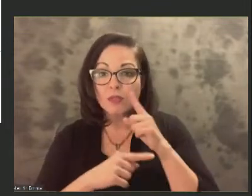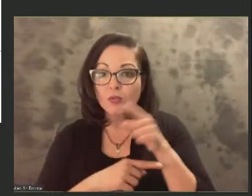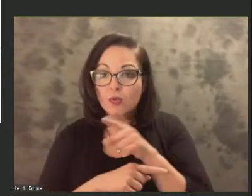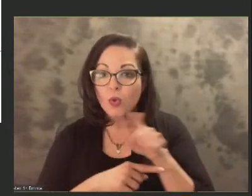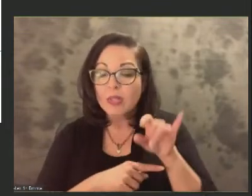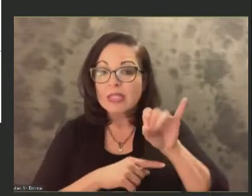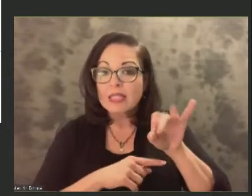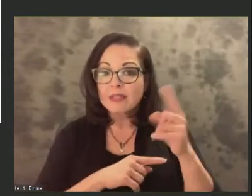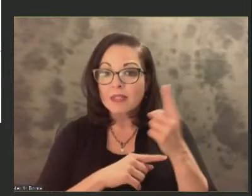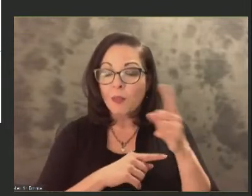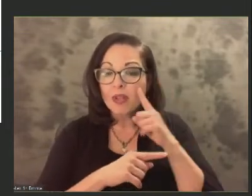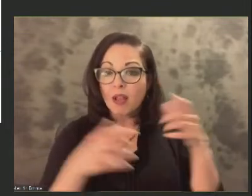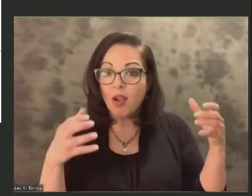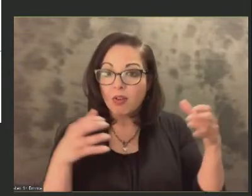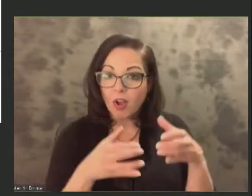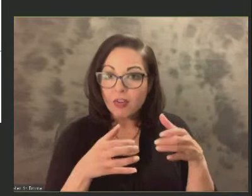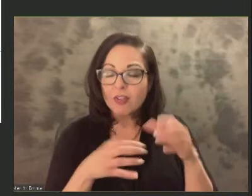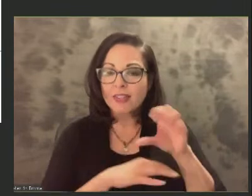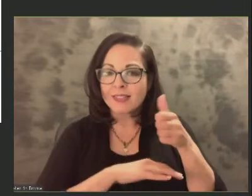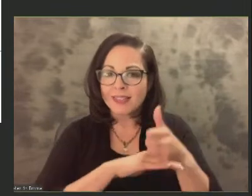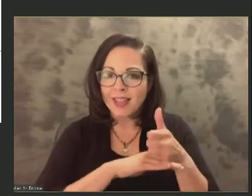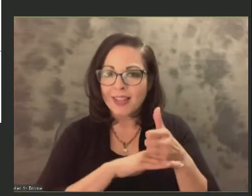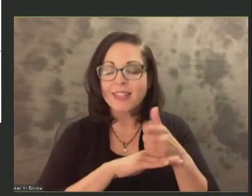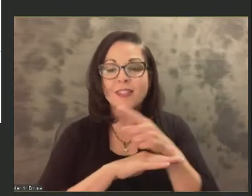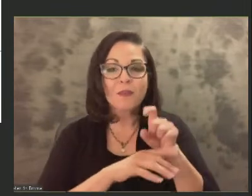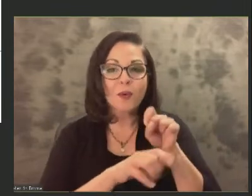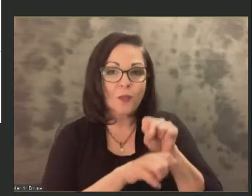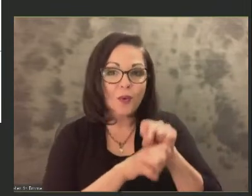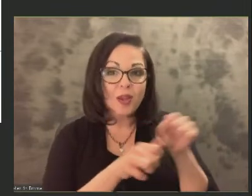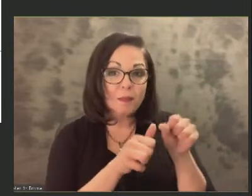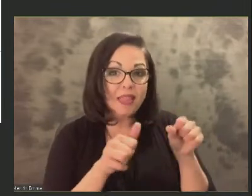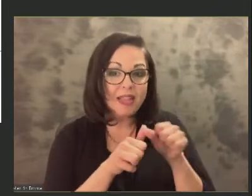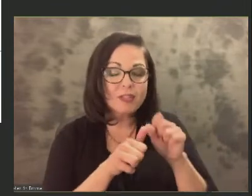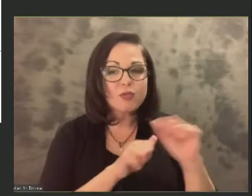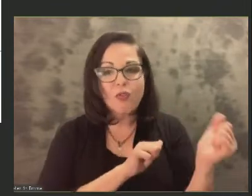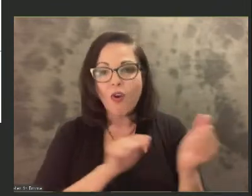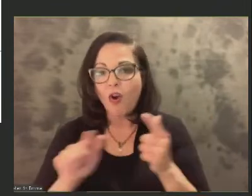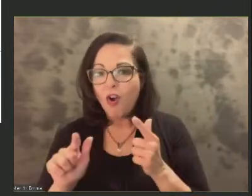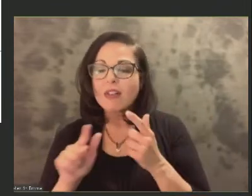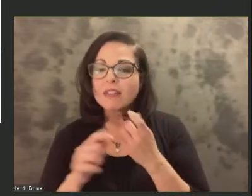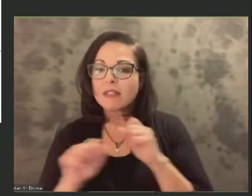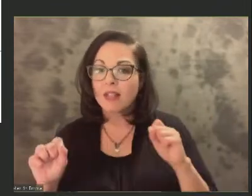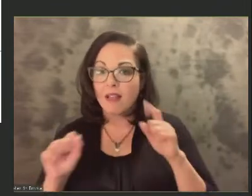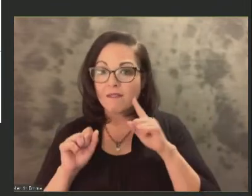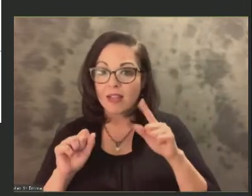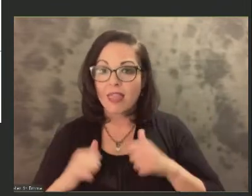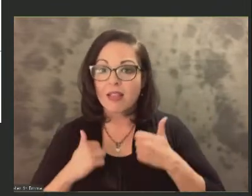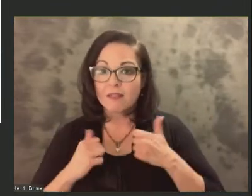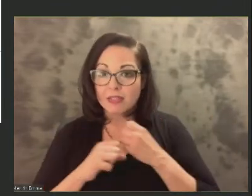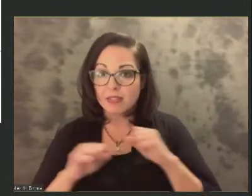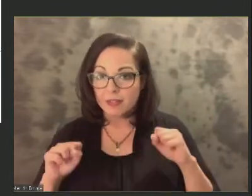they're in congregate settings, whether they're in workplaces, are all safe and living safely.